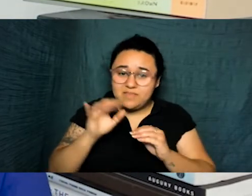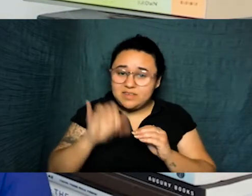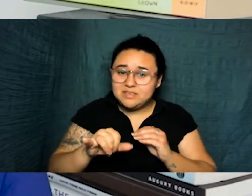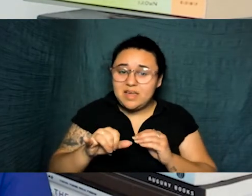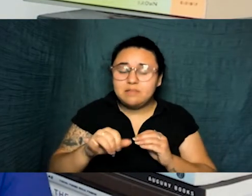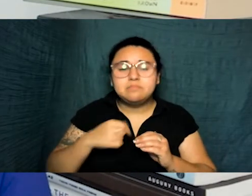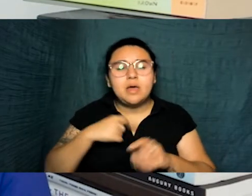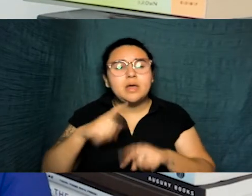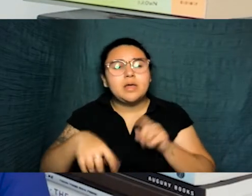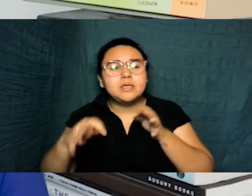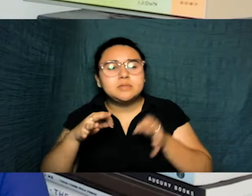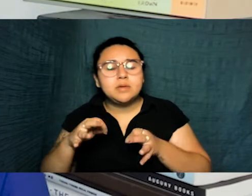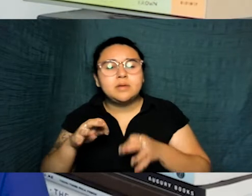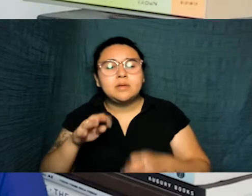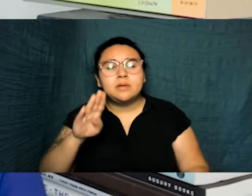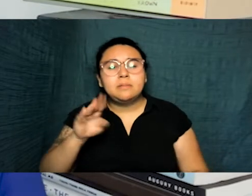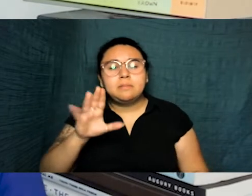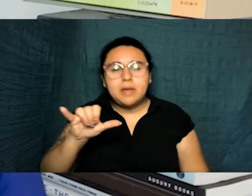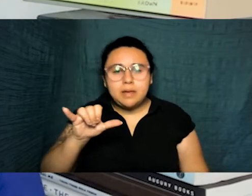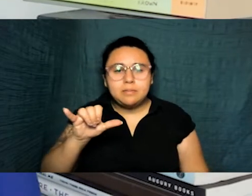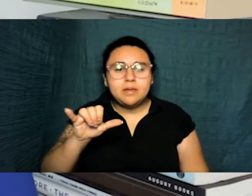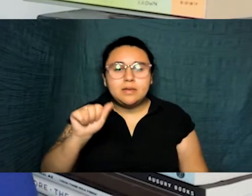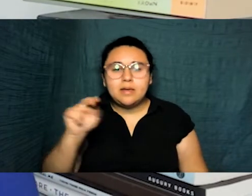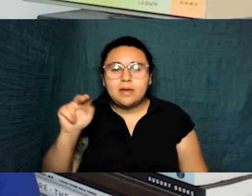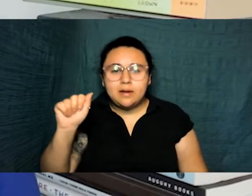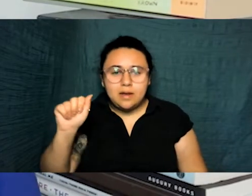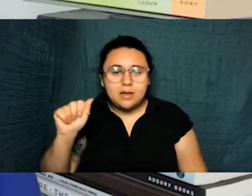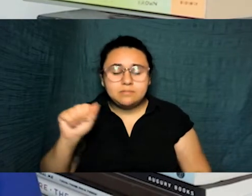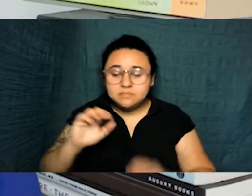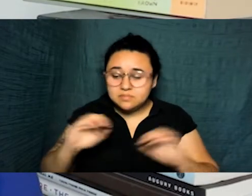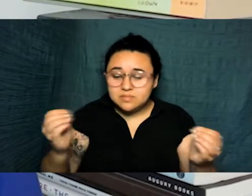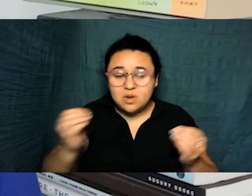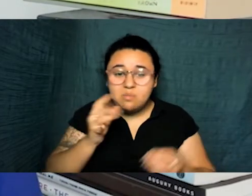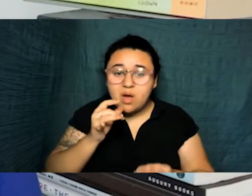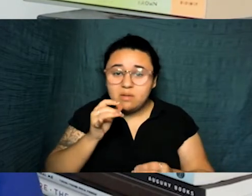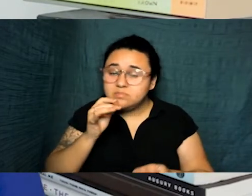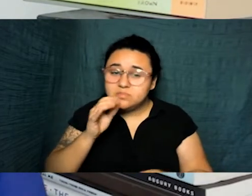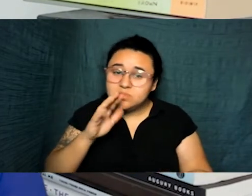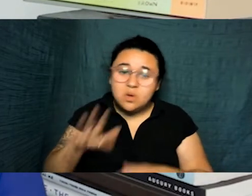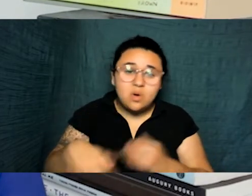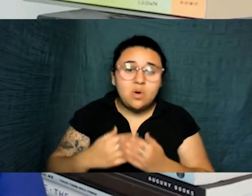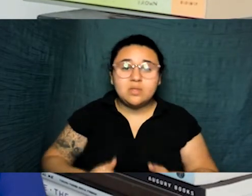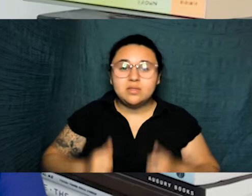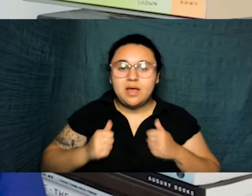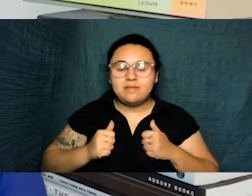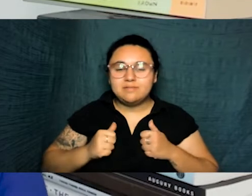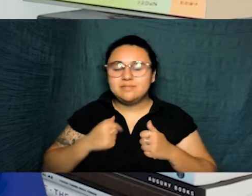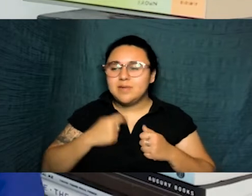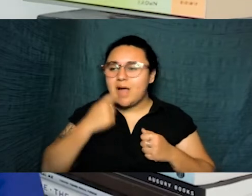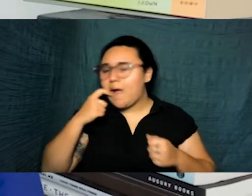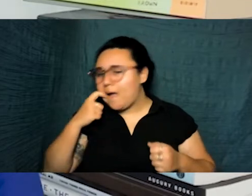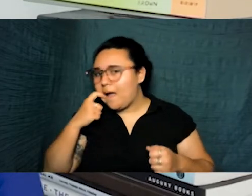Anna why she hasn't had a mommy for almost all of her life, because my antics with heroin led me to